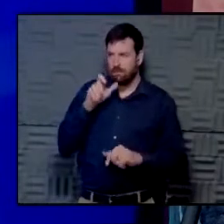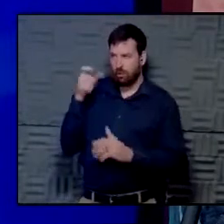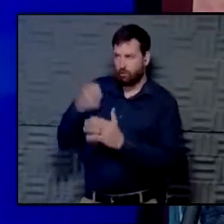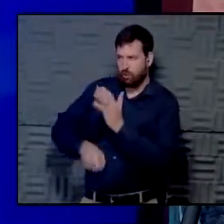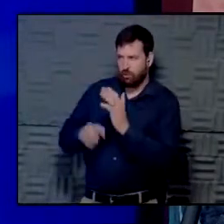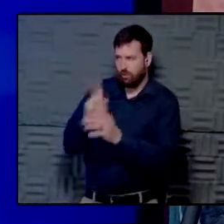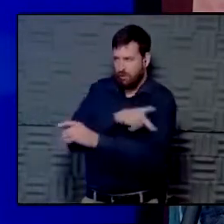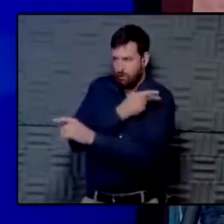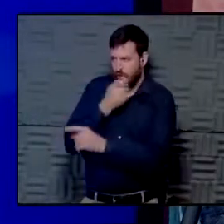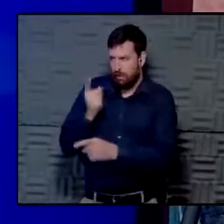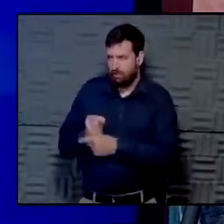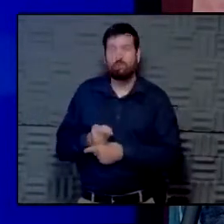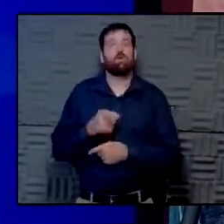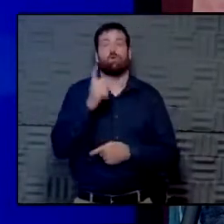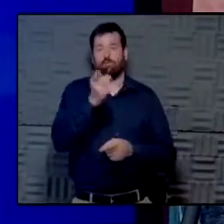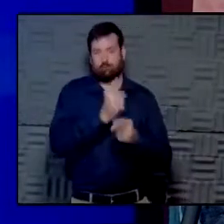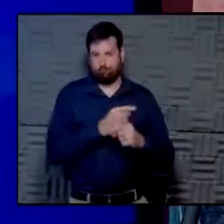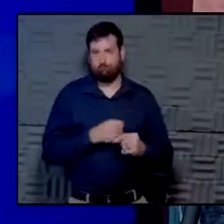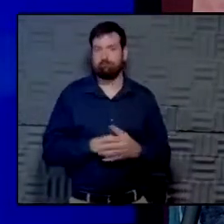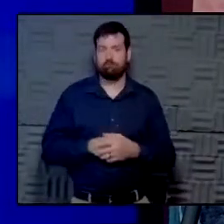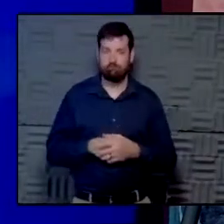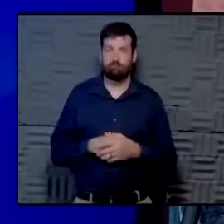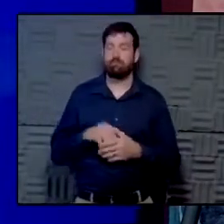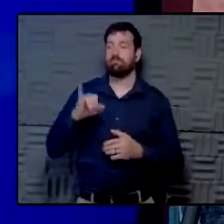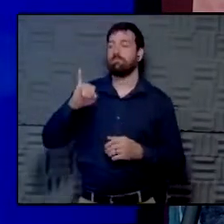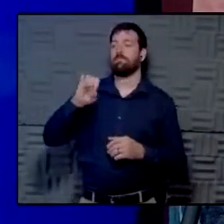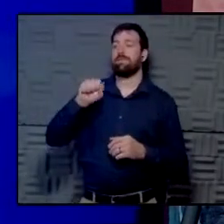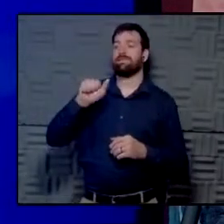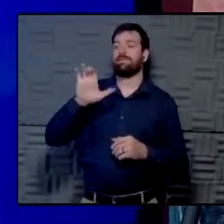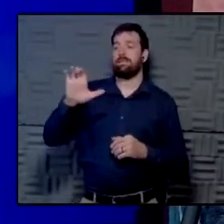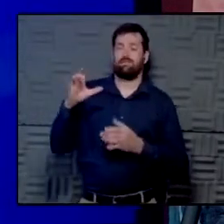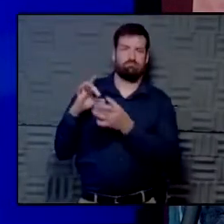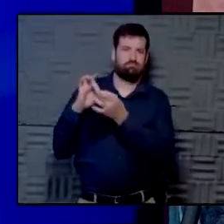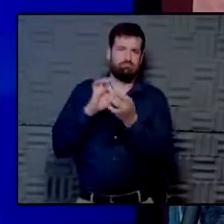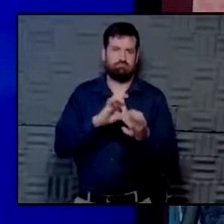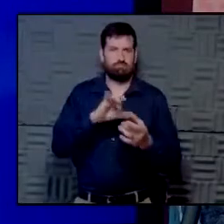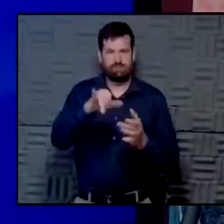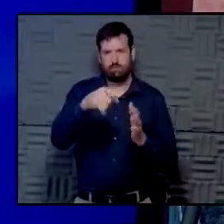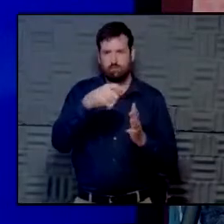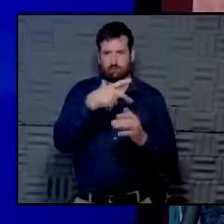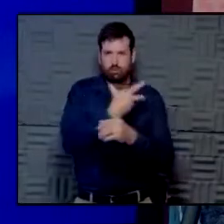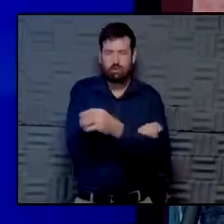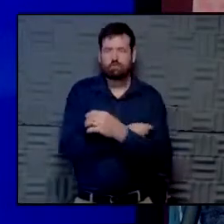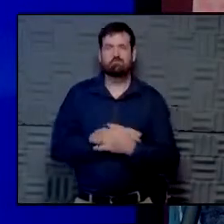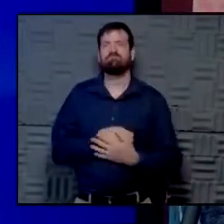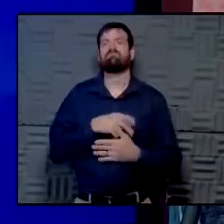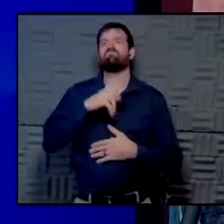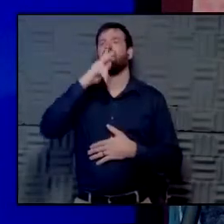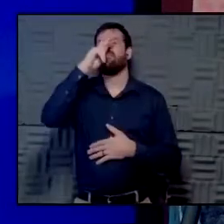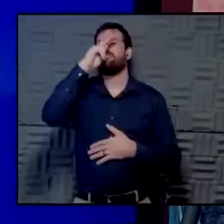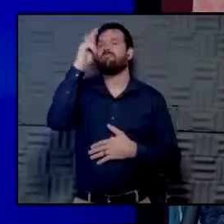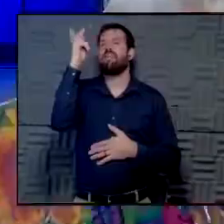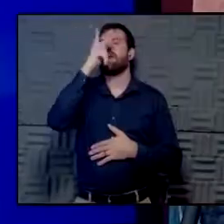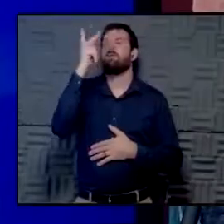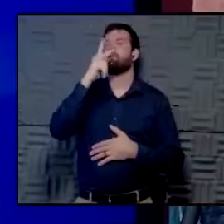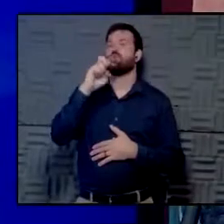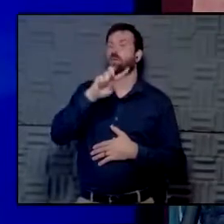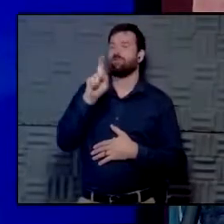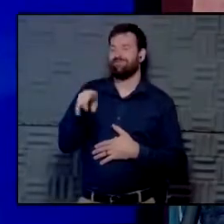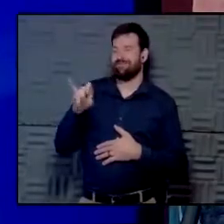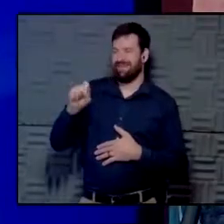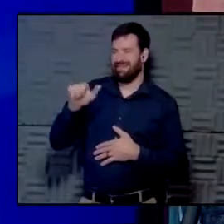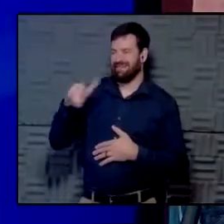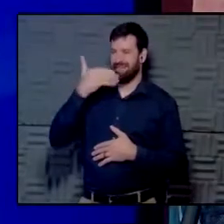That's correct, absolutely. Correct. Yeah. Okay. So Isaac has a question that kind of goes along with the shot, and it's sort of a philosophical question. Isaac always has the